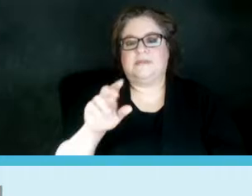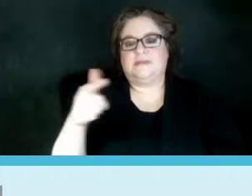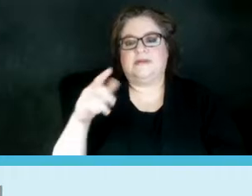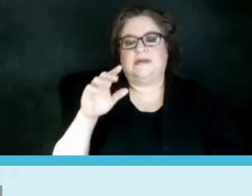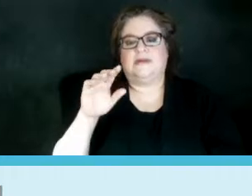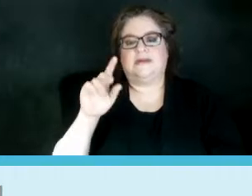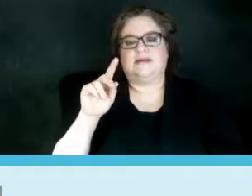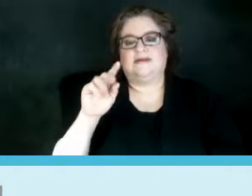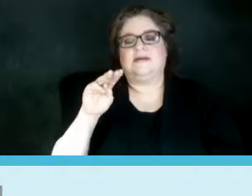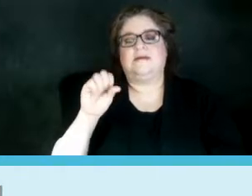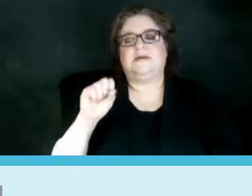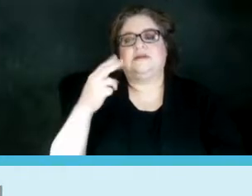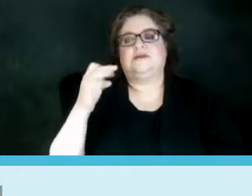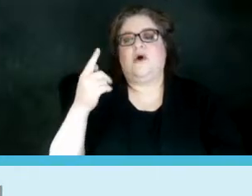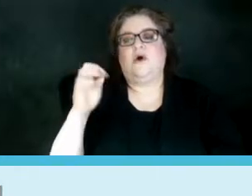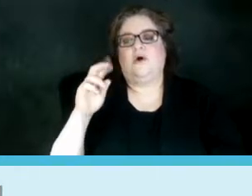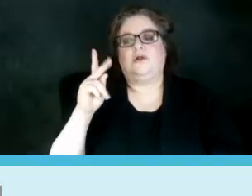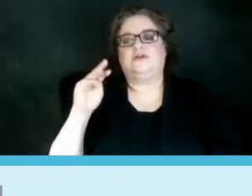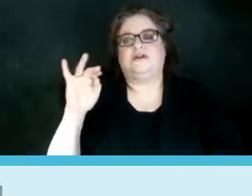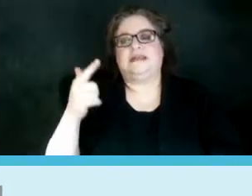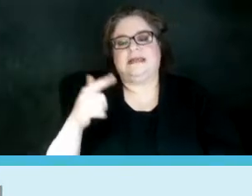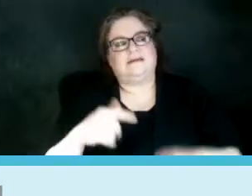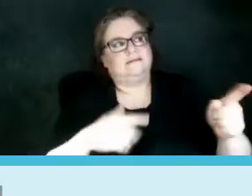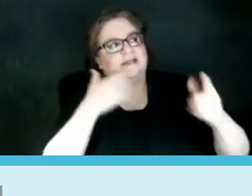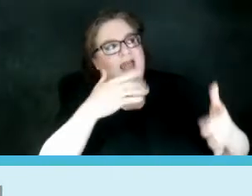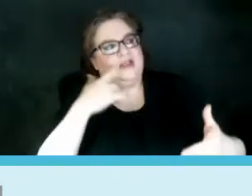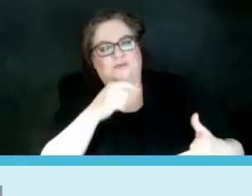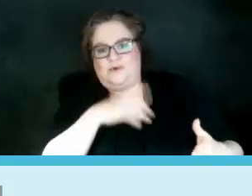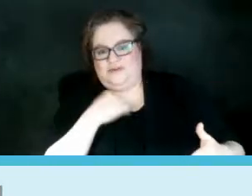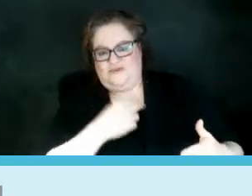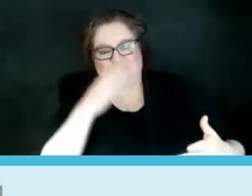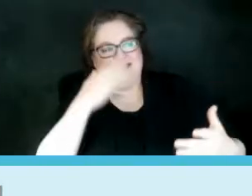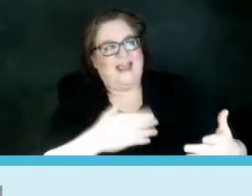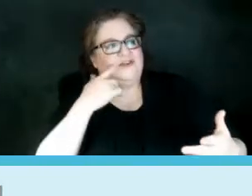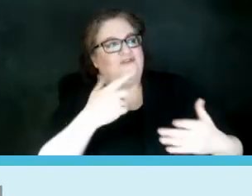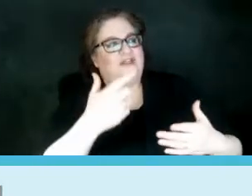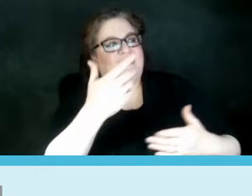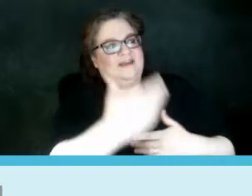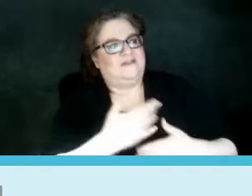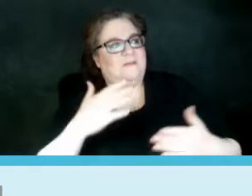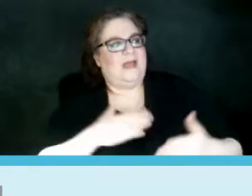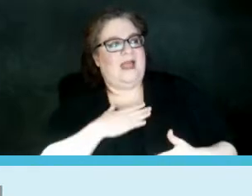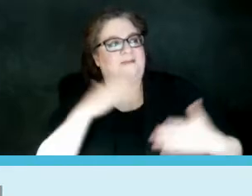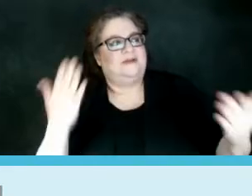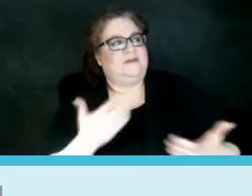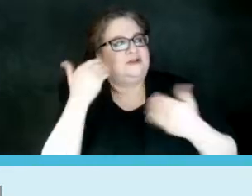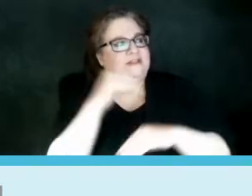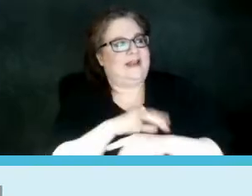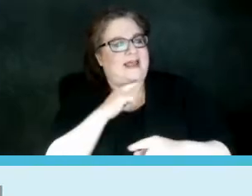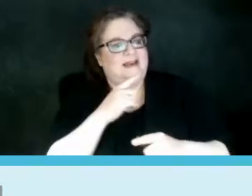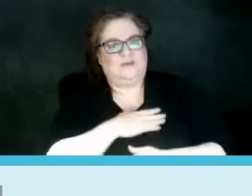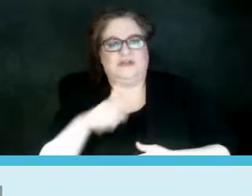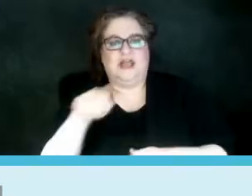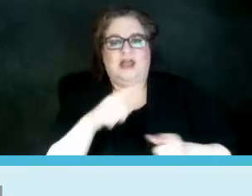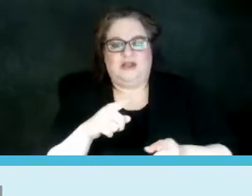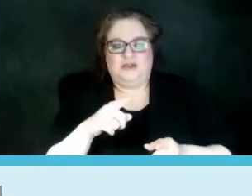Hello, everyone. Kashasha, thanks for the invitation. I'm very happy to be here and share with everyone tonight, and appreciate everyone taking time